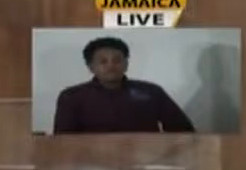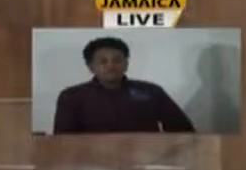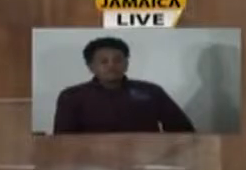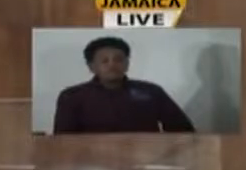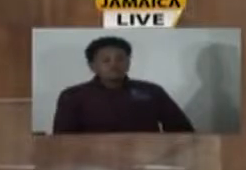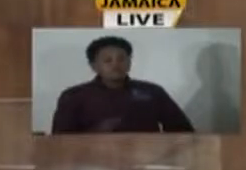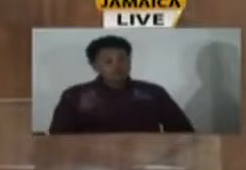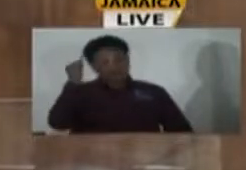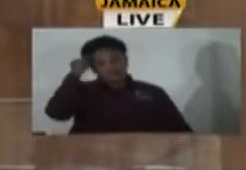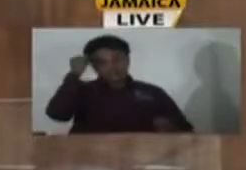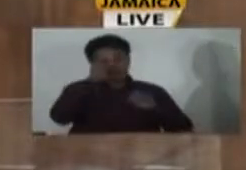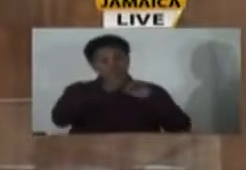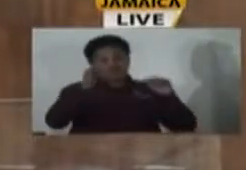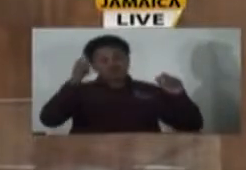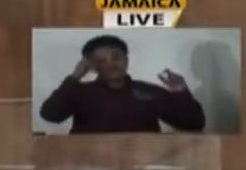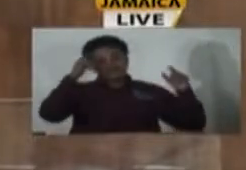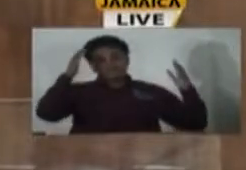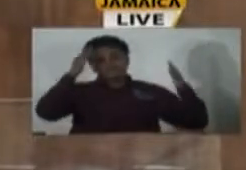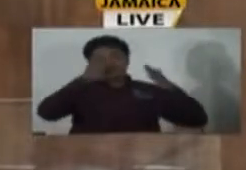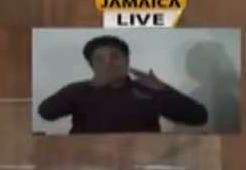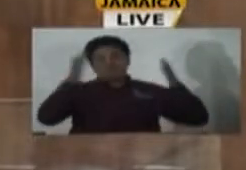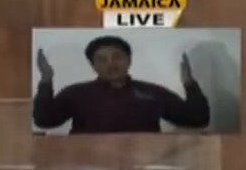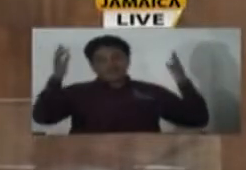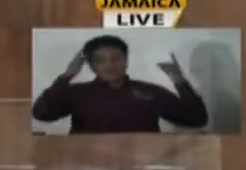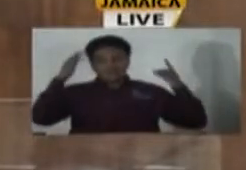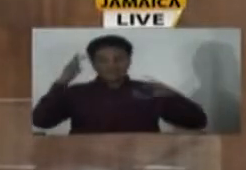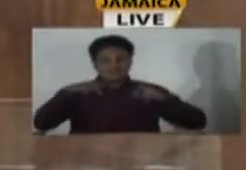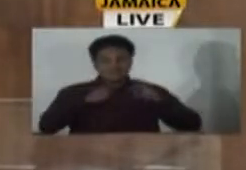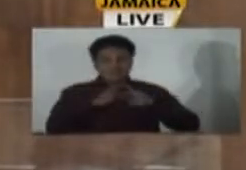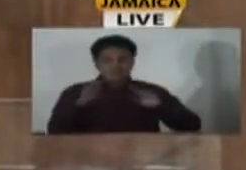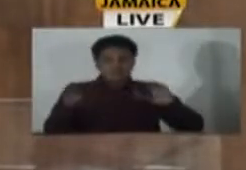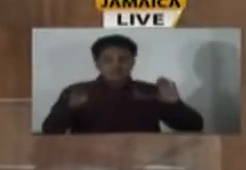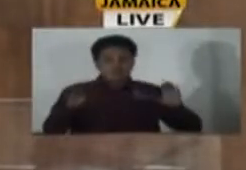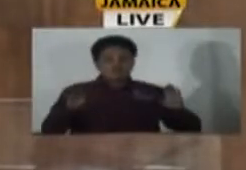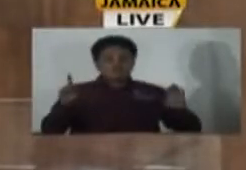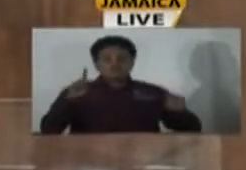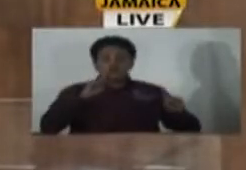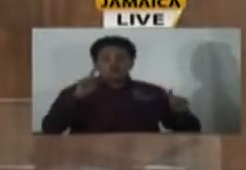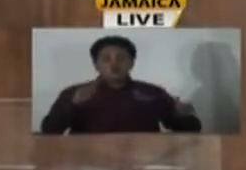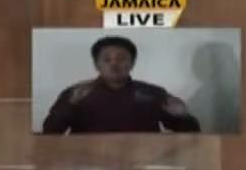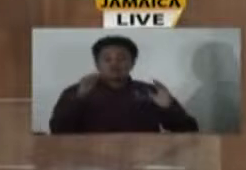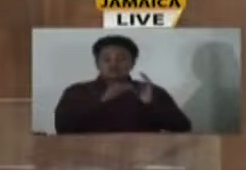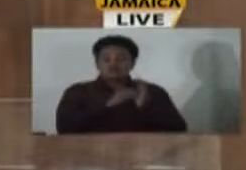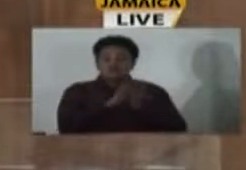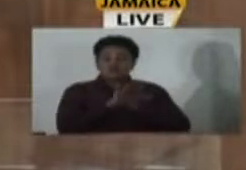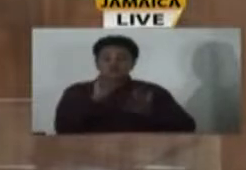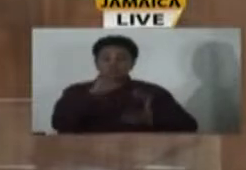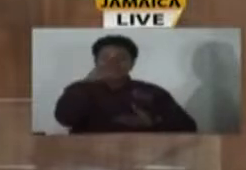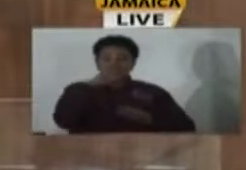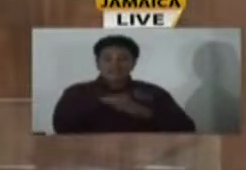go far and wide in imagining the kind of conduct that an order could encapsulate,